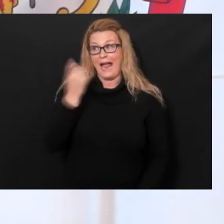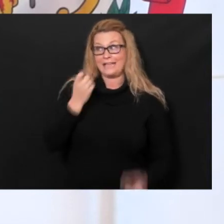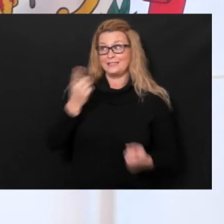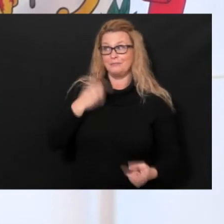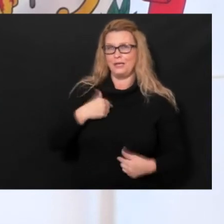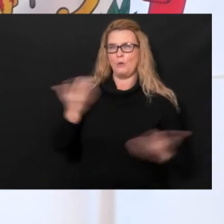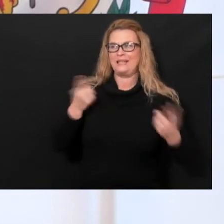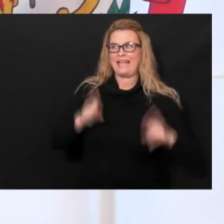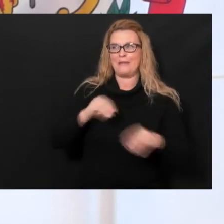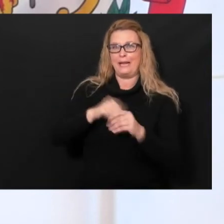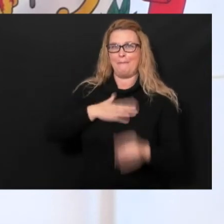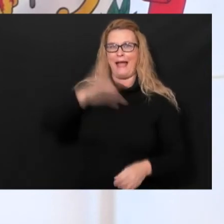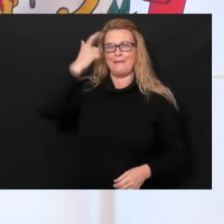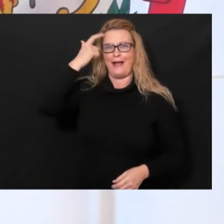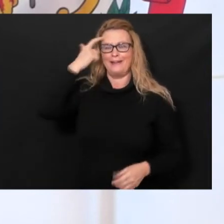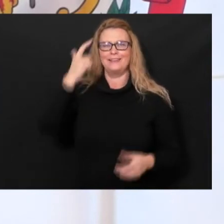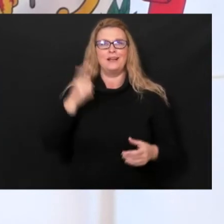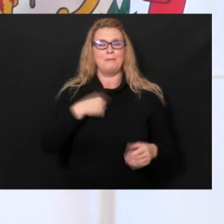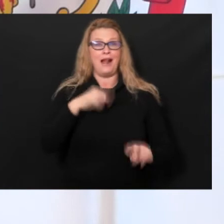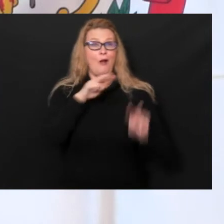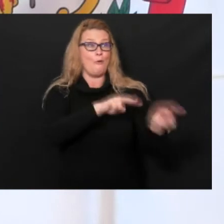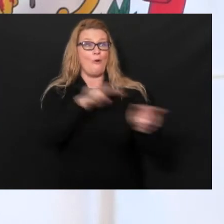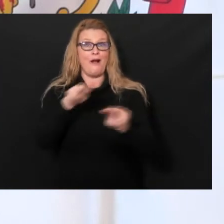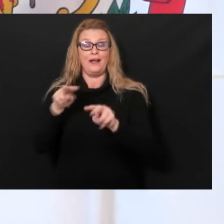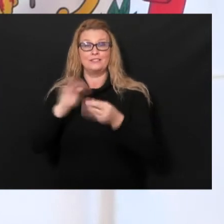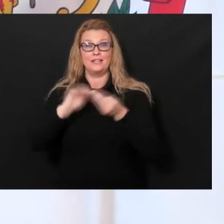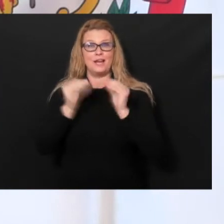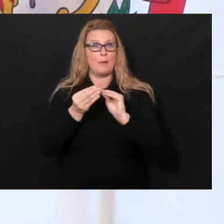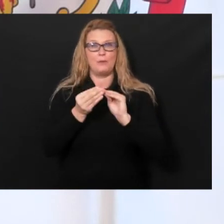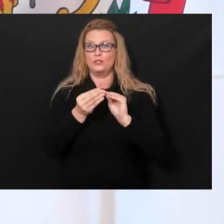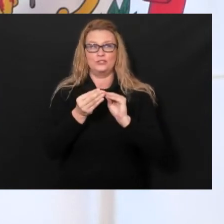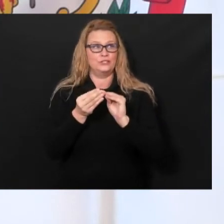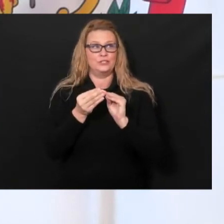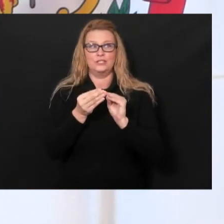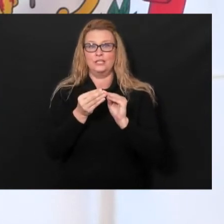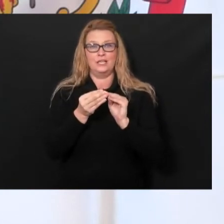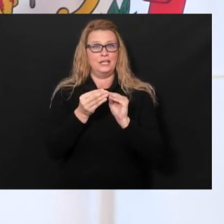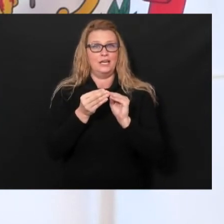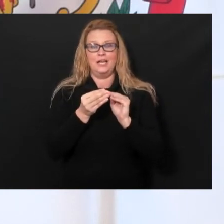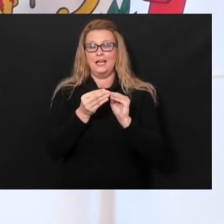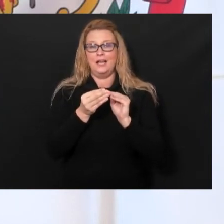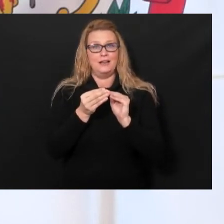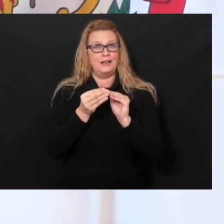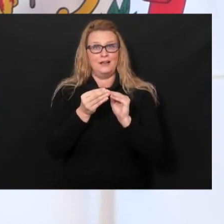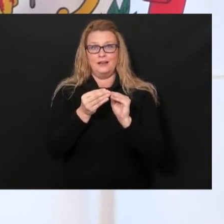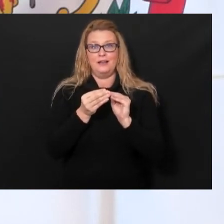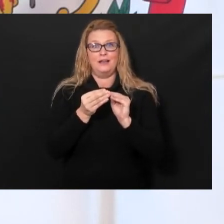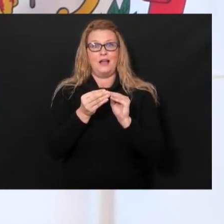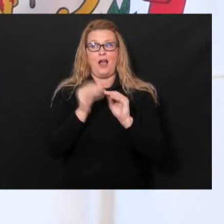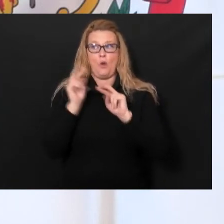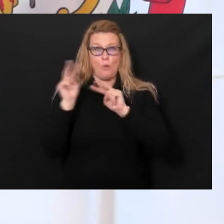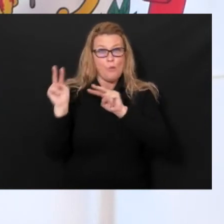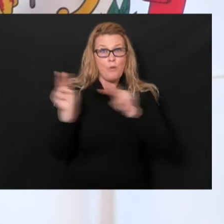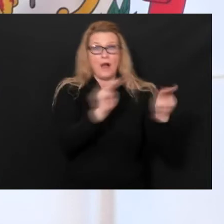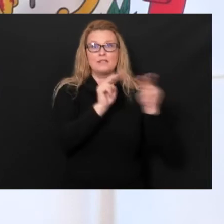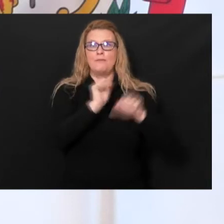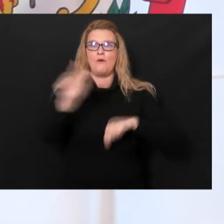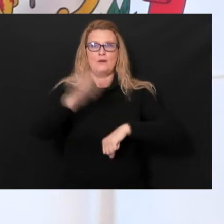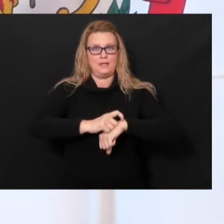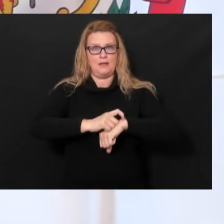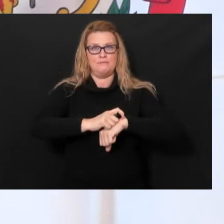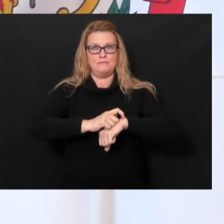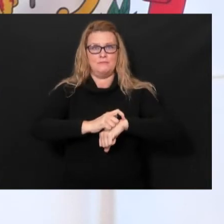everything. I'm watching these numbers. All of us are watching these numbers like a hawk all the time. I mean, night